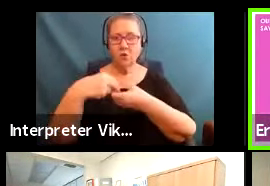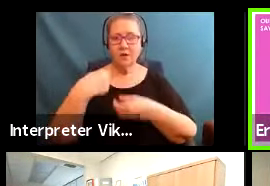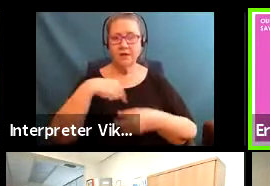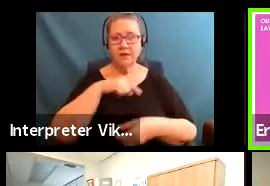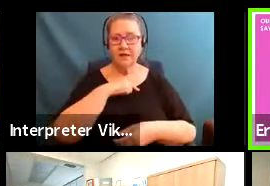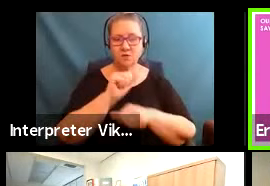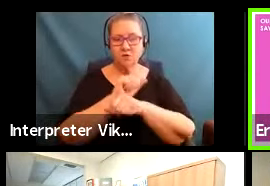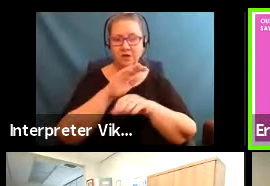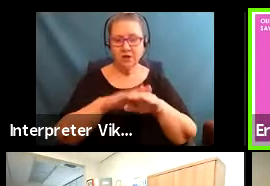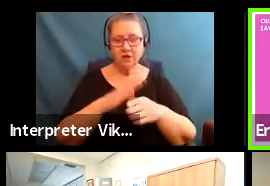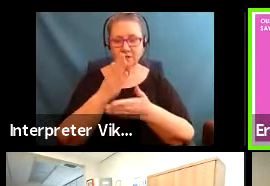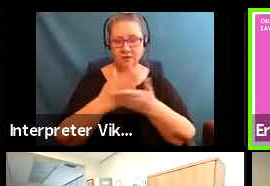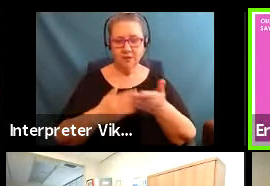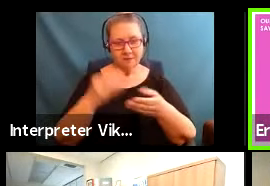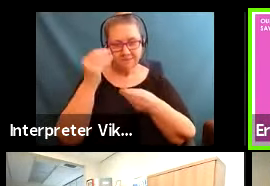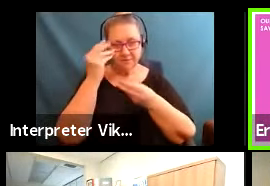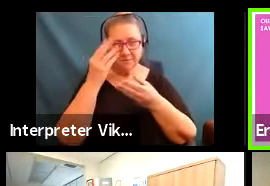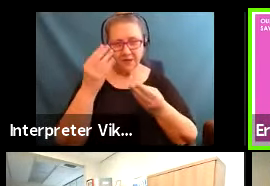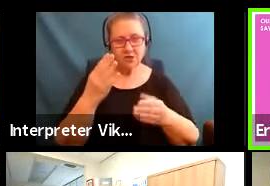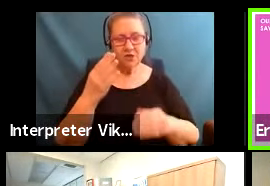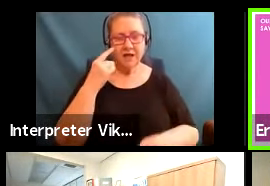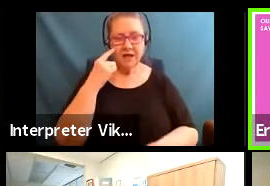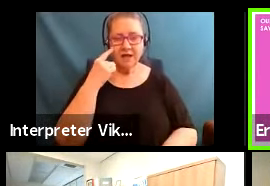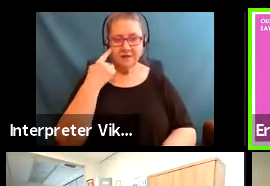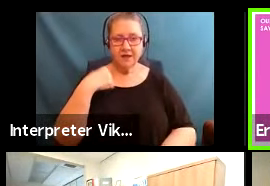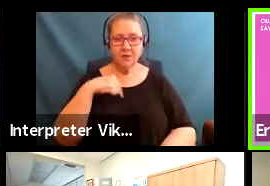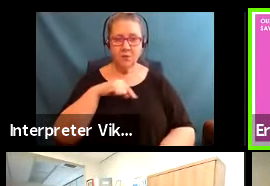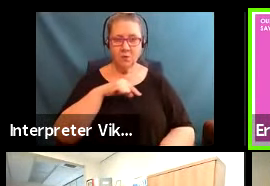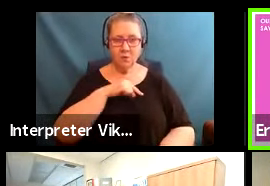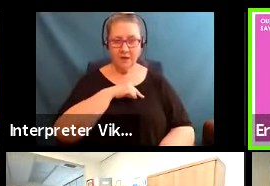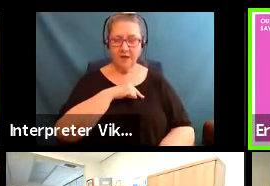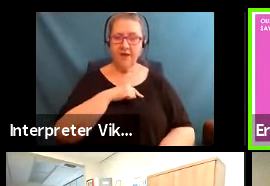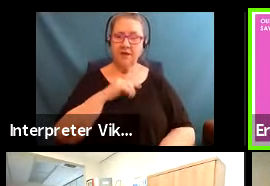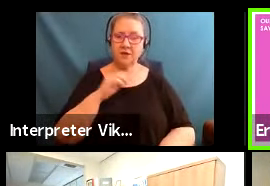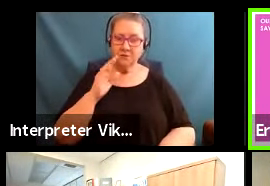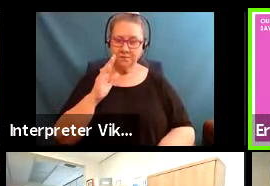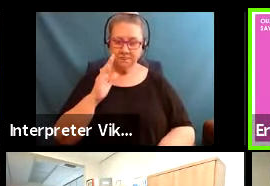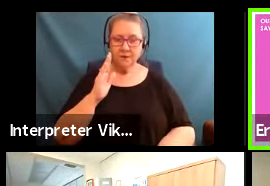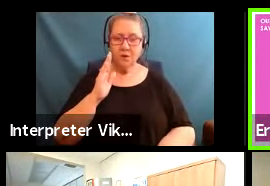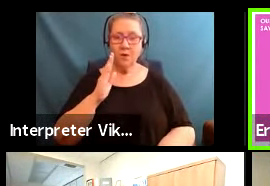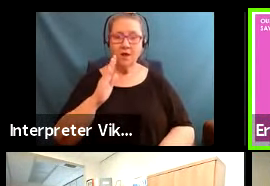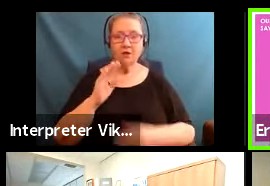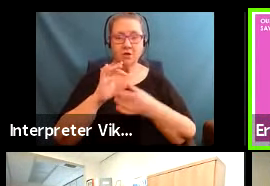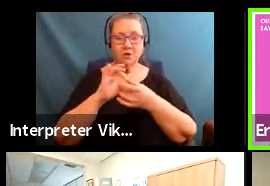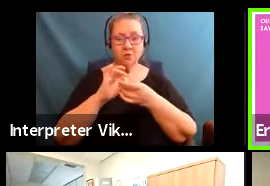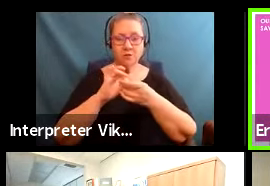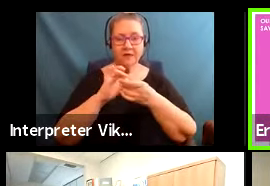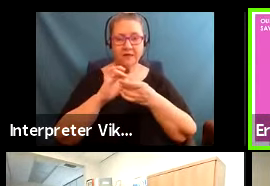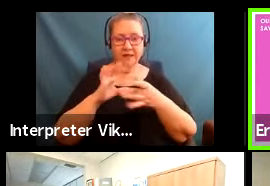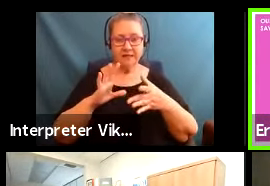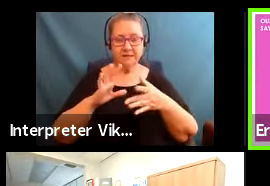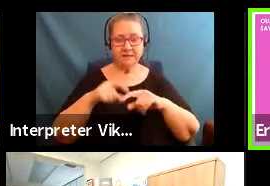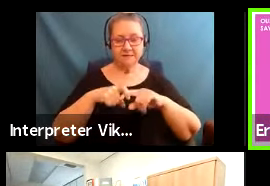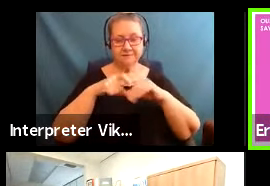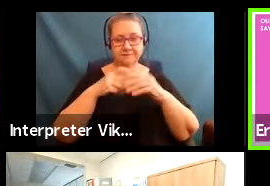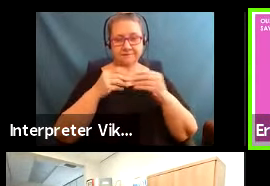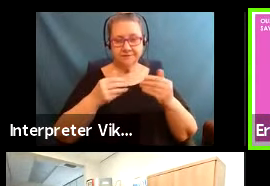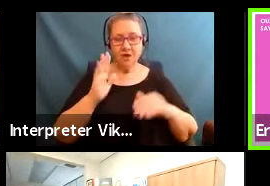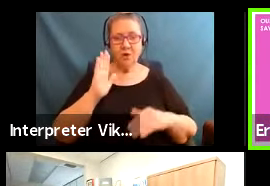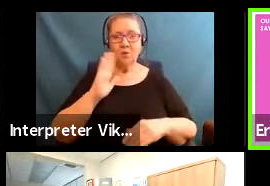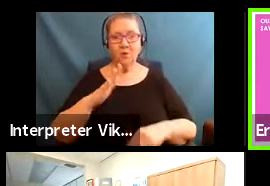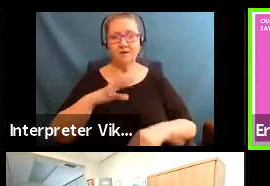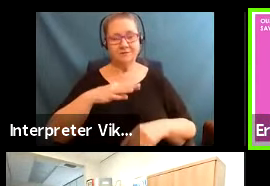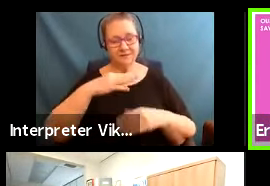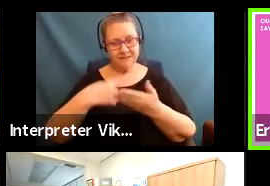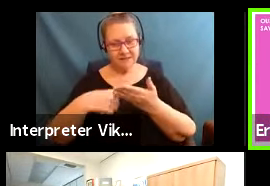working on some statements, but I think we are likely able to release that pause. So we will be issuing a statement very soon on